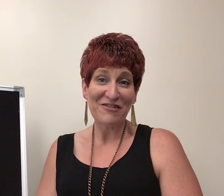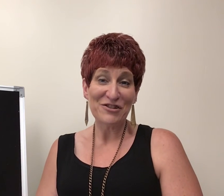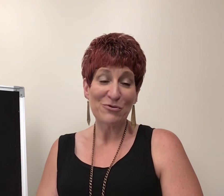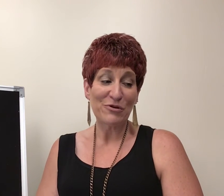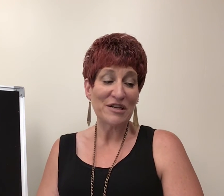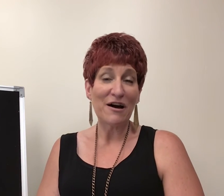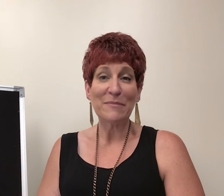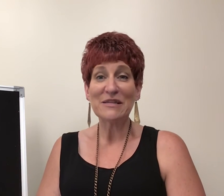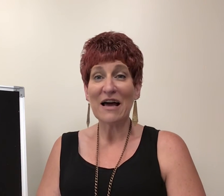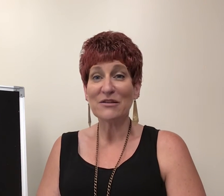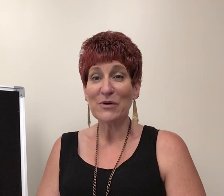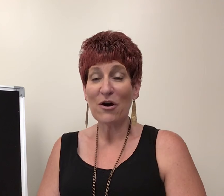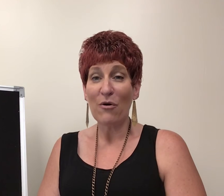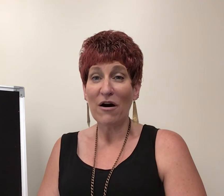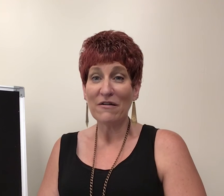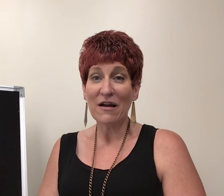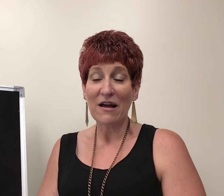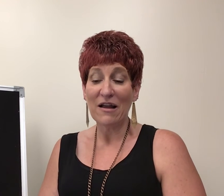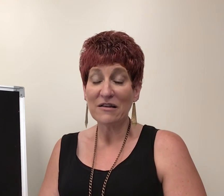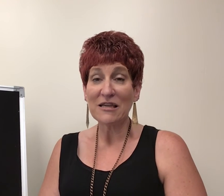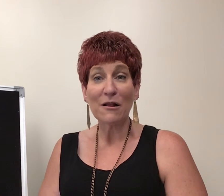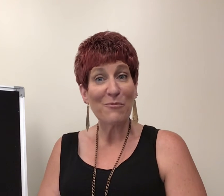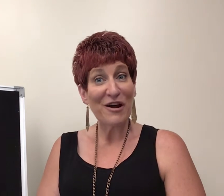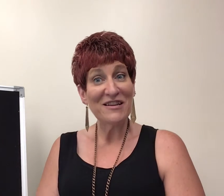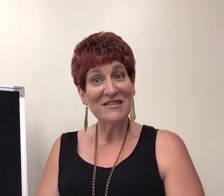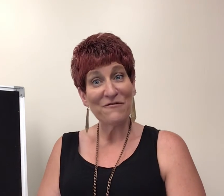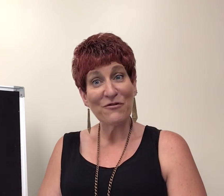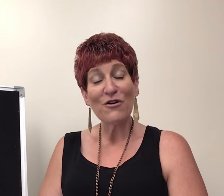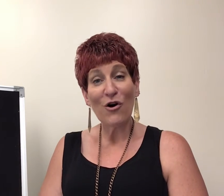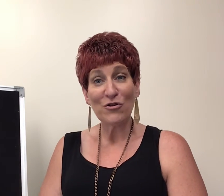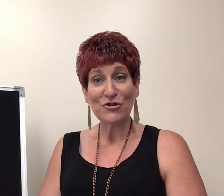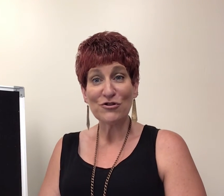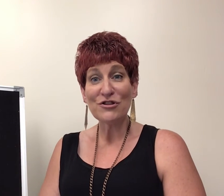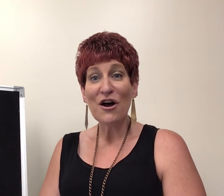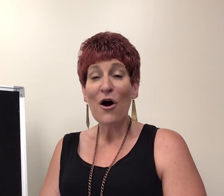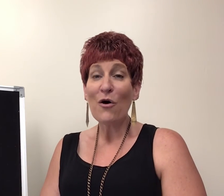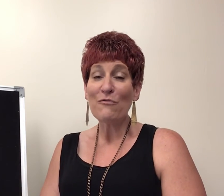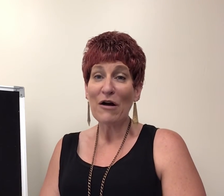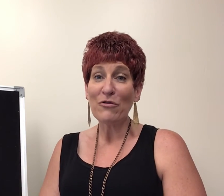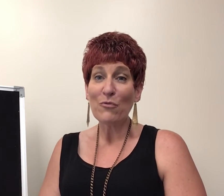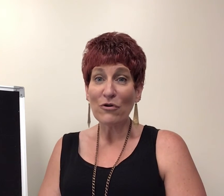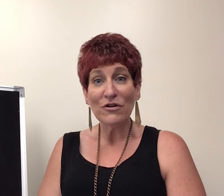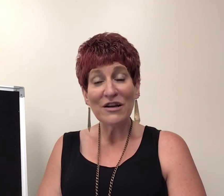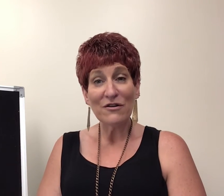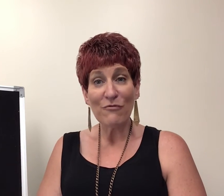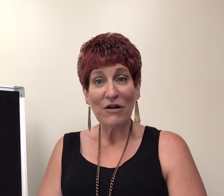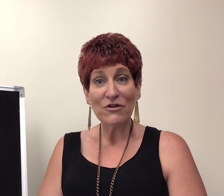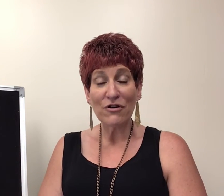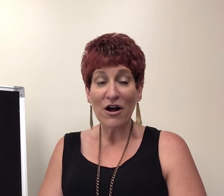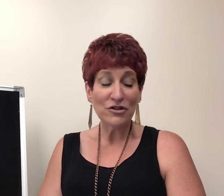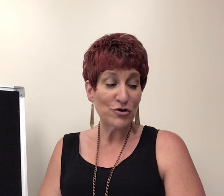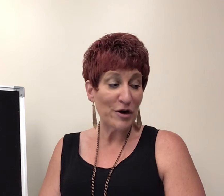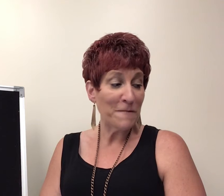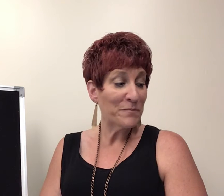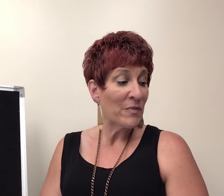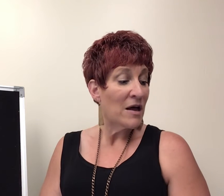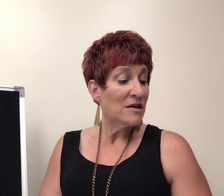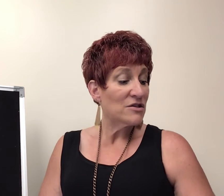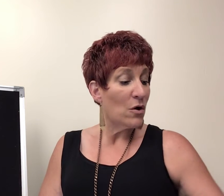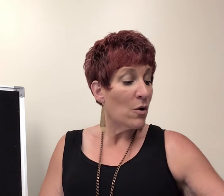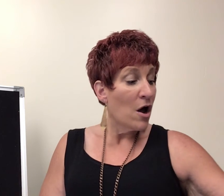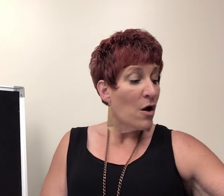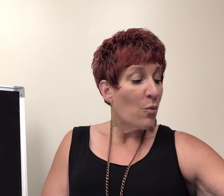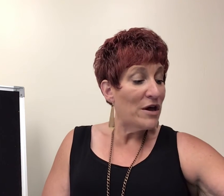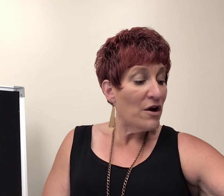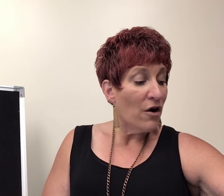in our story times as we go on and celebrate different cultures around the world and around our country.